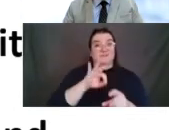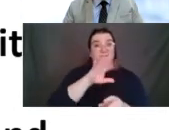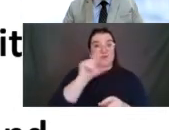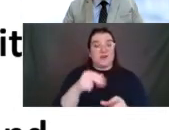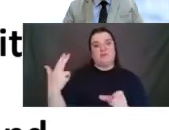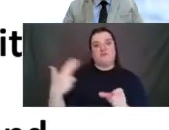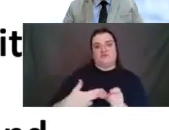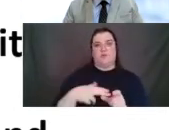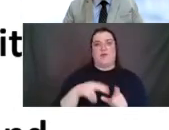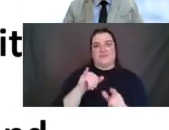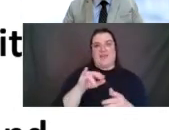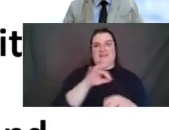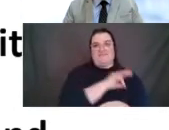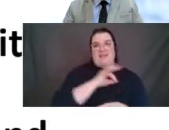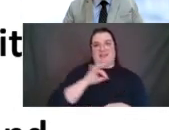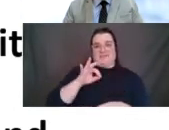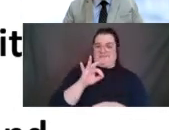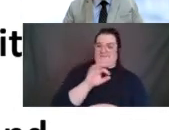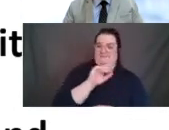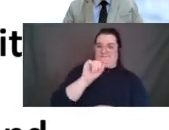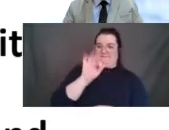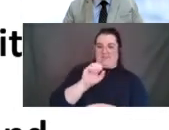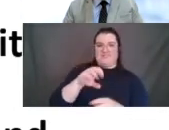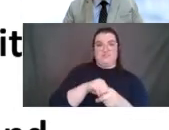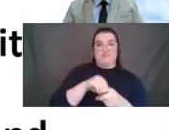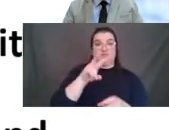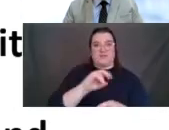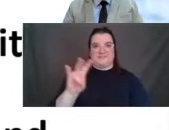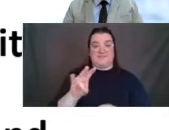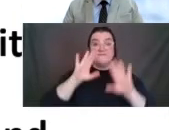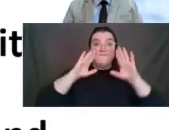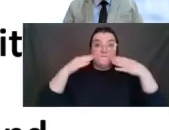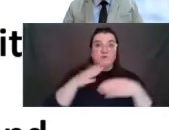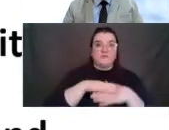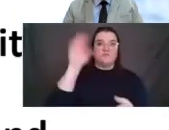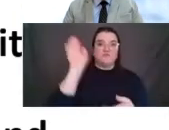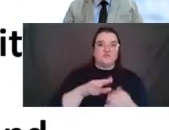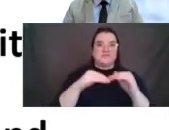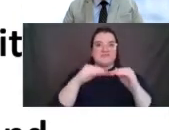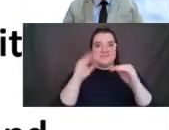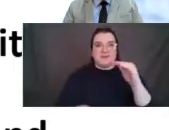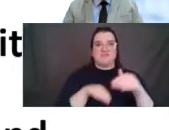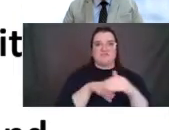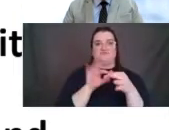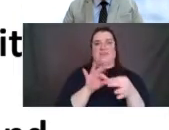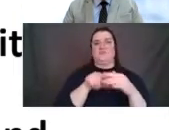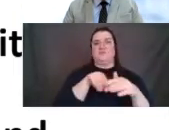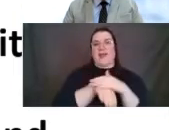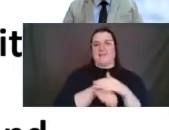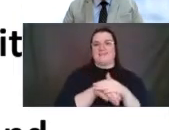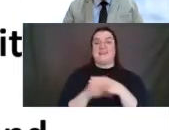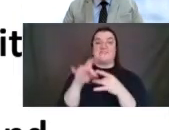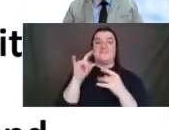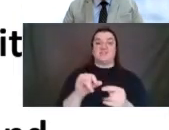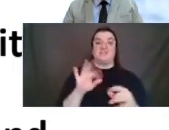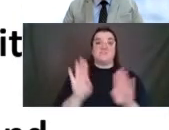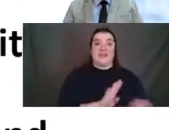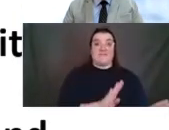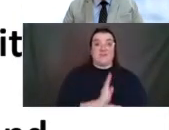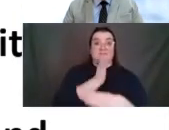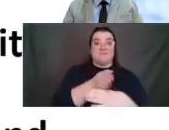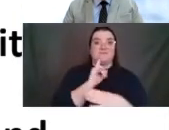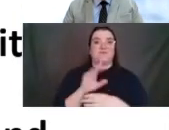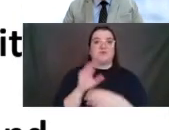2007. And his research focuses on reducing disparities related to access and the efficiency of behavioral interventions for children's